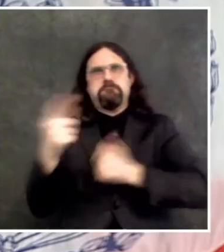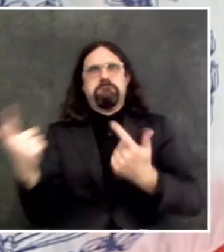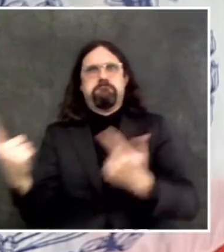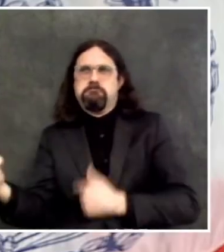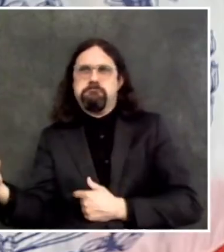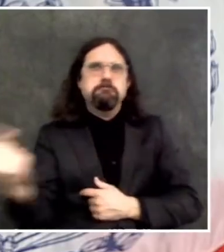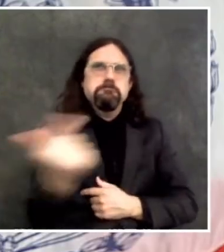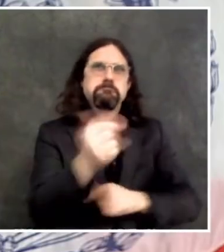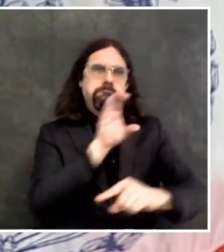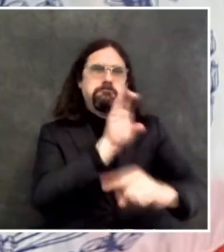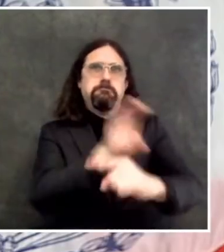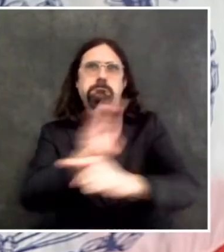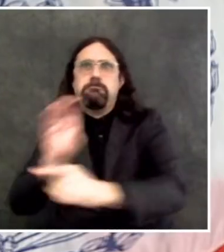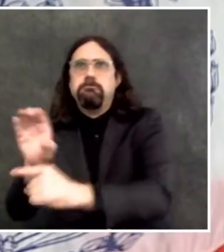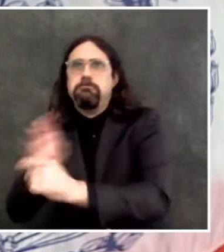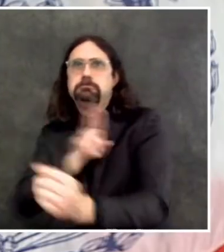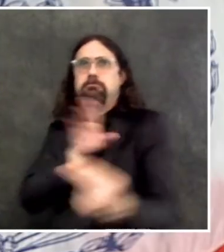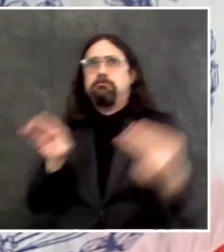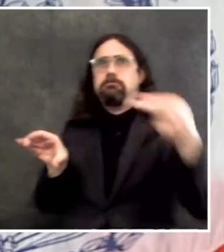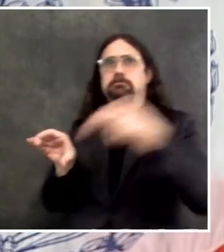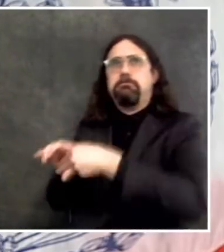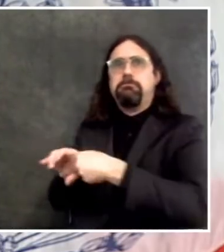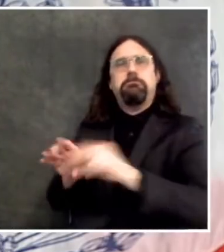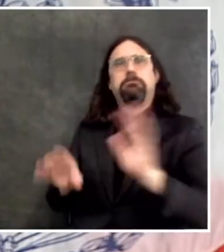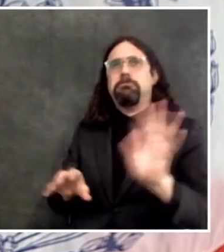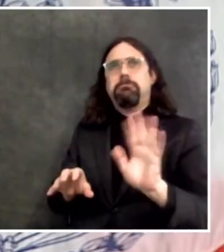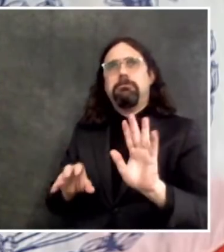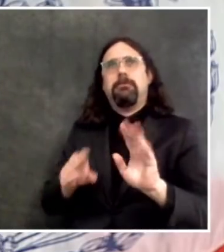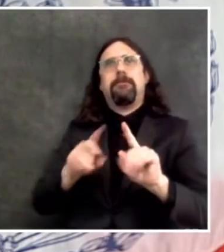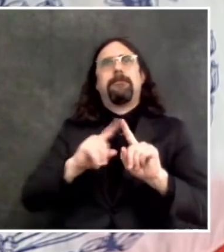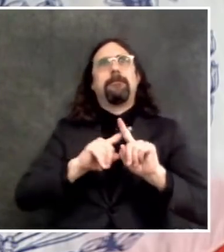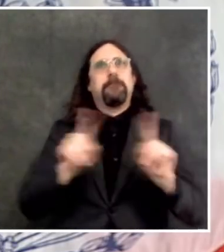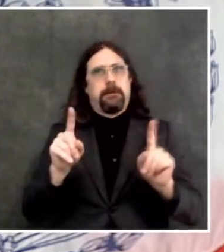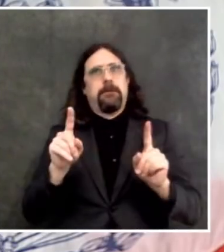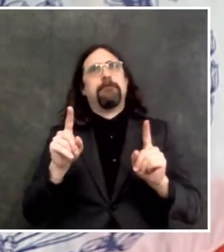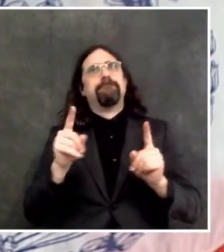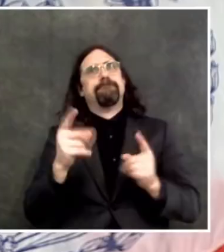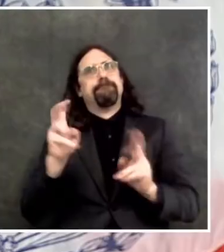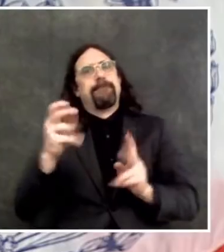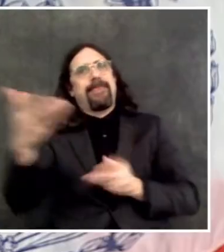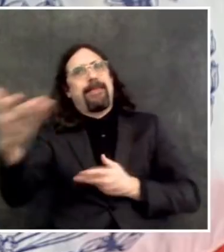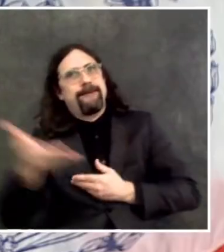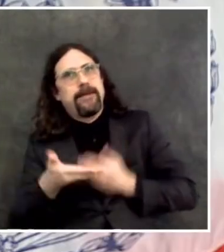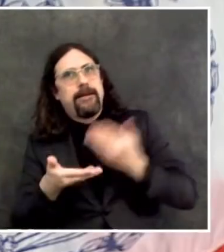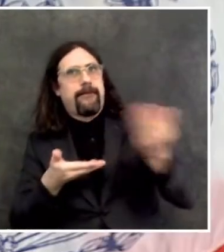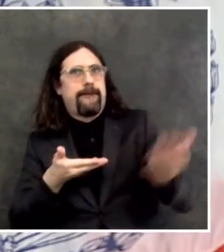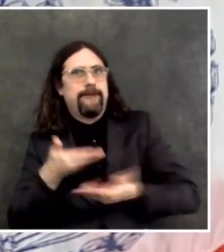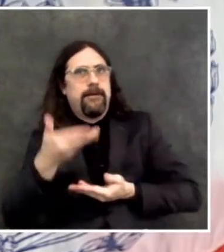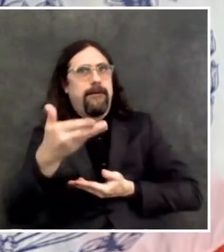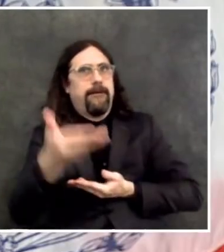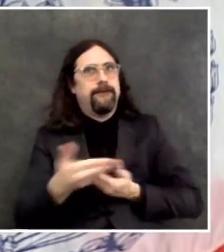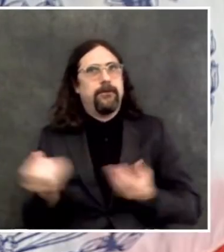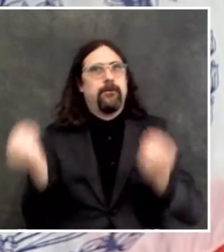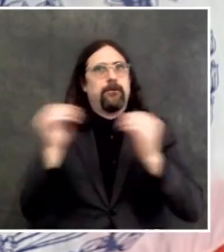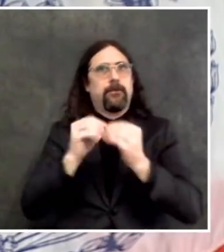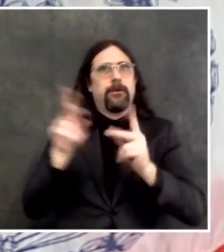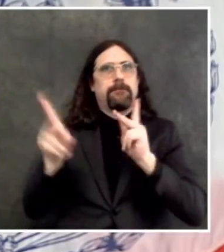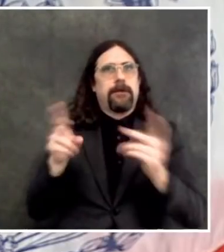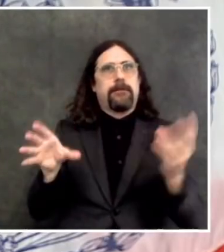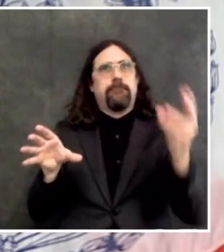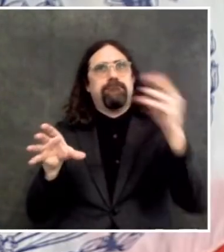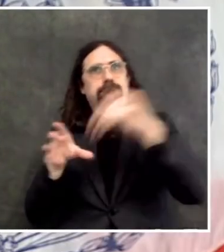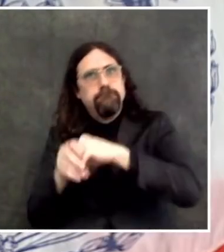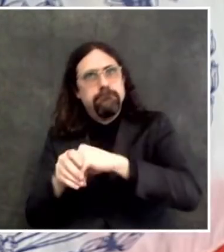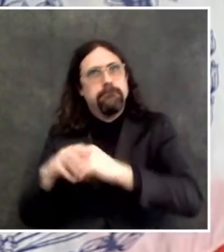to a place we've never been before because we are actually dealing with a crisis we've never experienced before. And we have to innovate. We have to